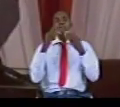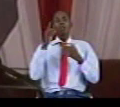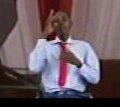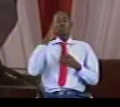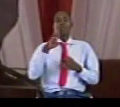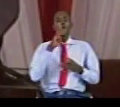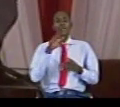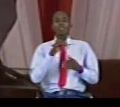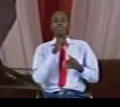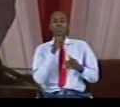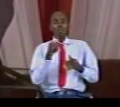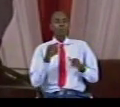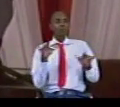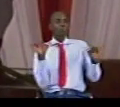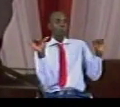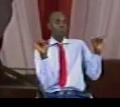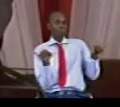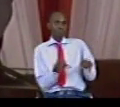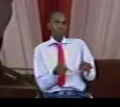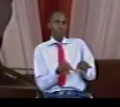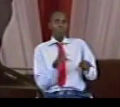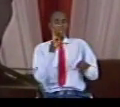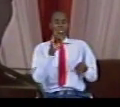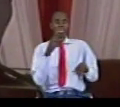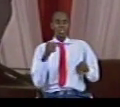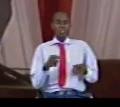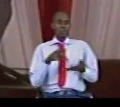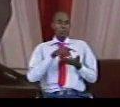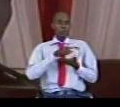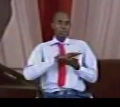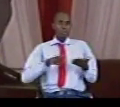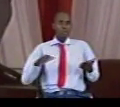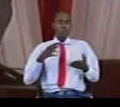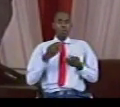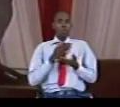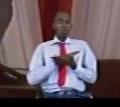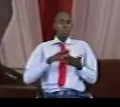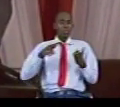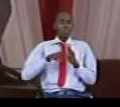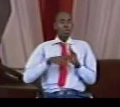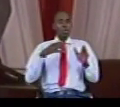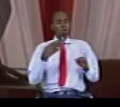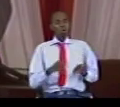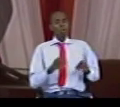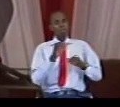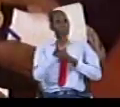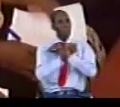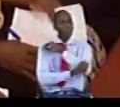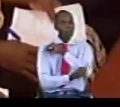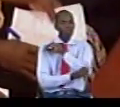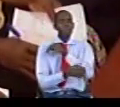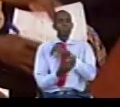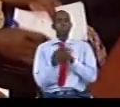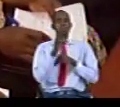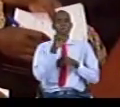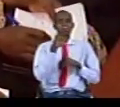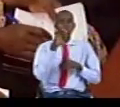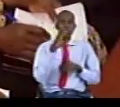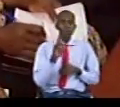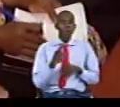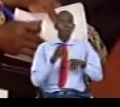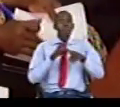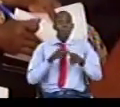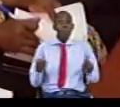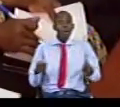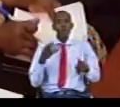the lifestyle, by the holiness of Aaron or Abraham or David. Who are you measured with? Jesus.